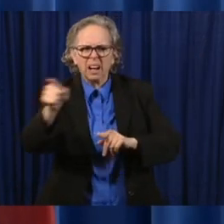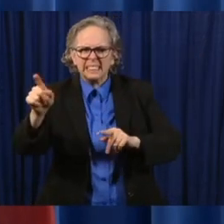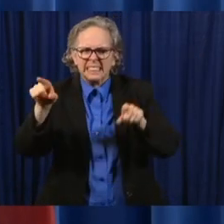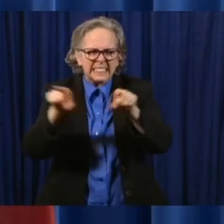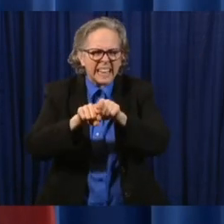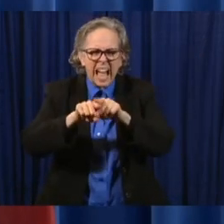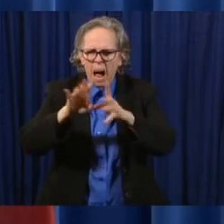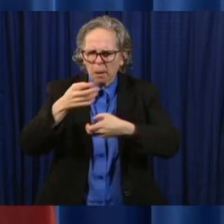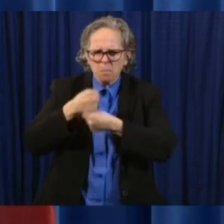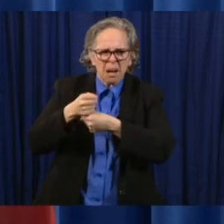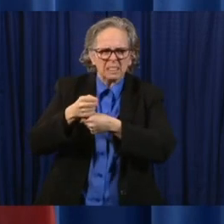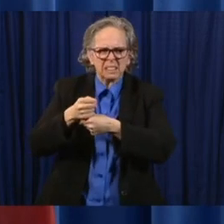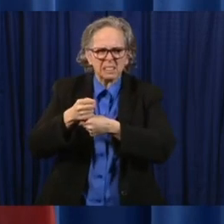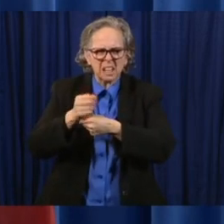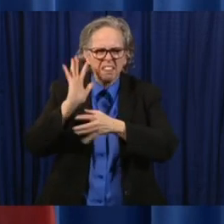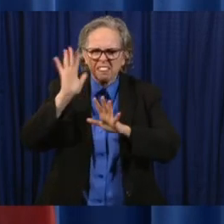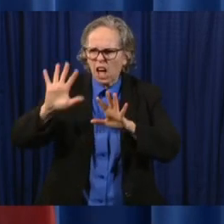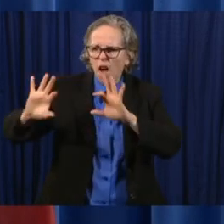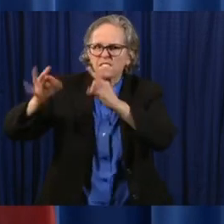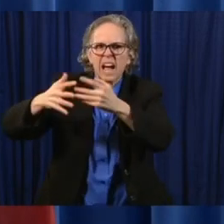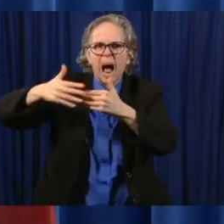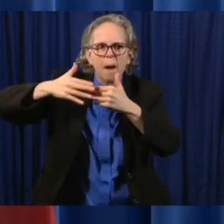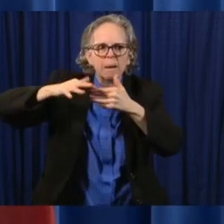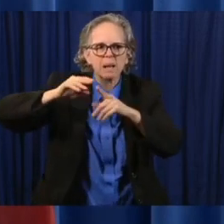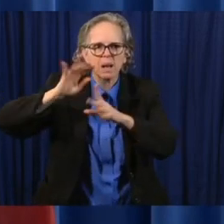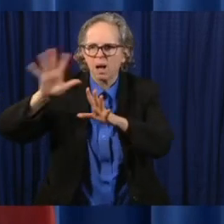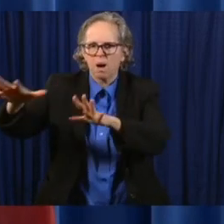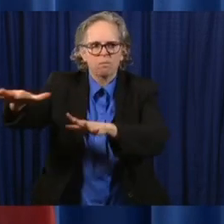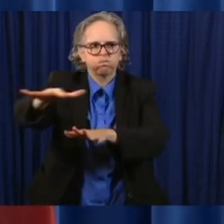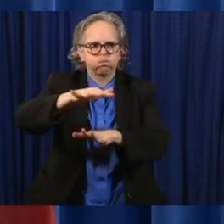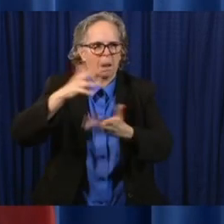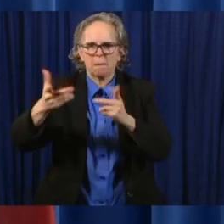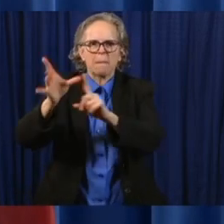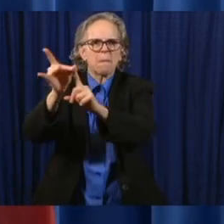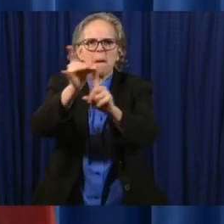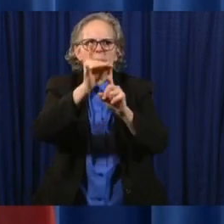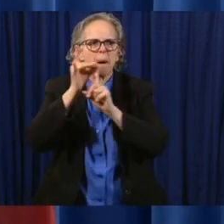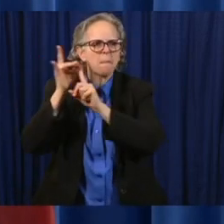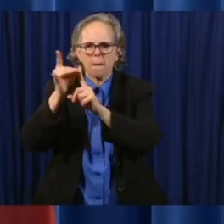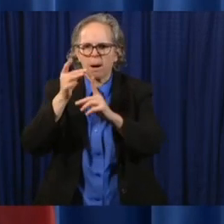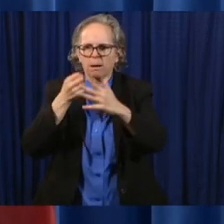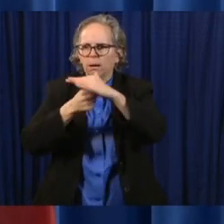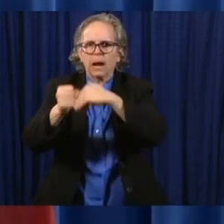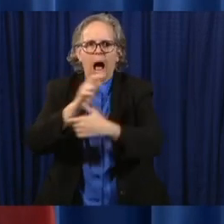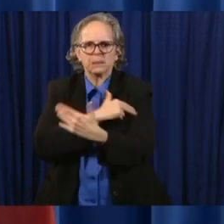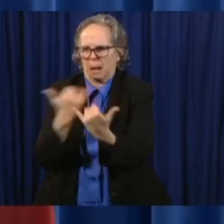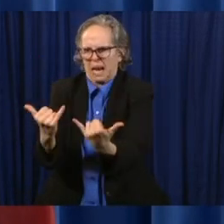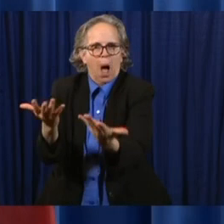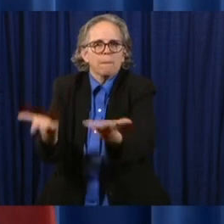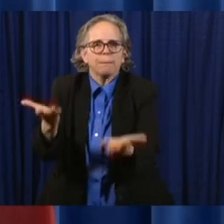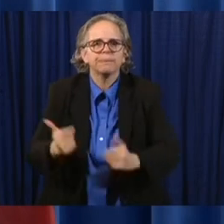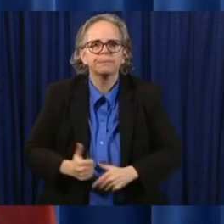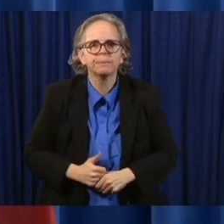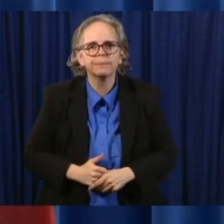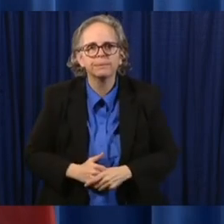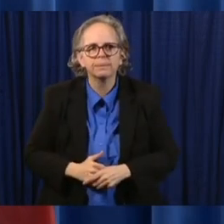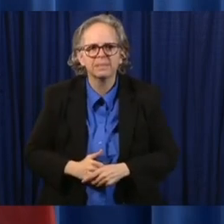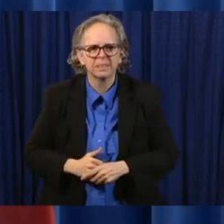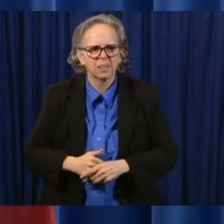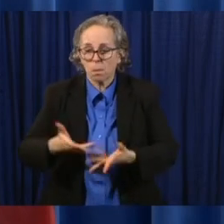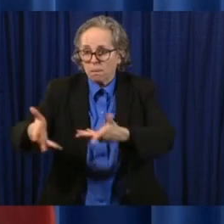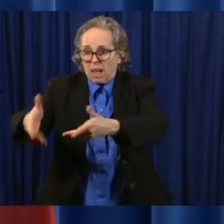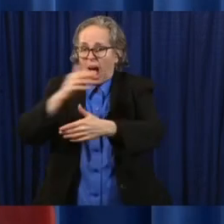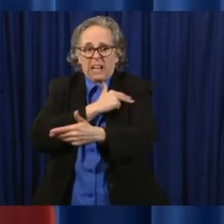members or themselves who might end up in a hospital, and we would not have the care that they